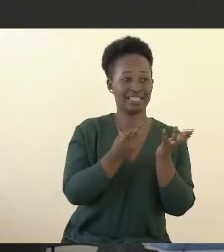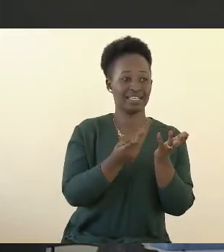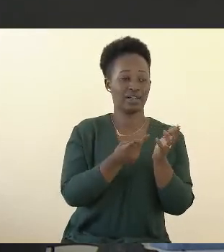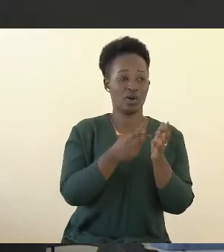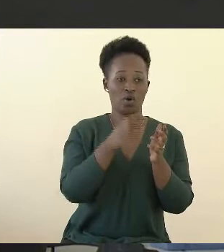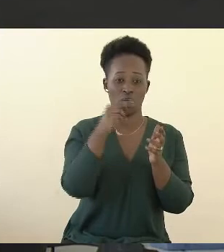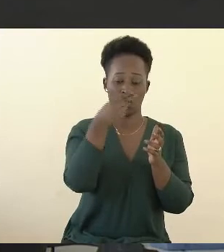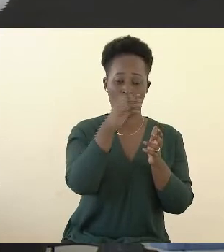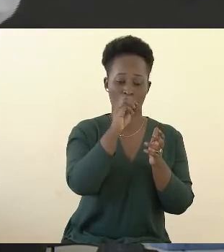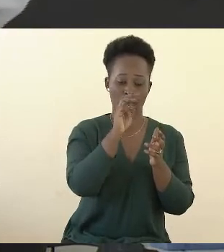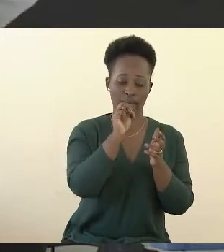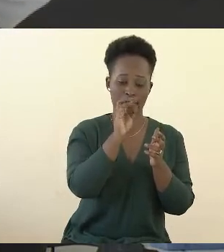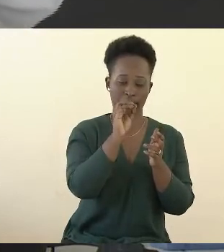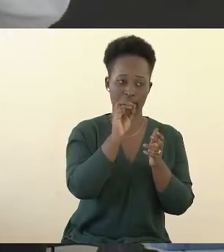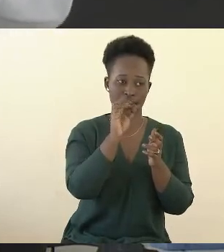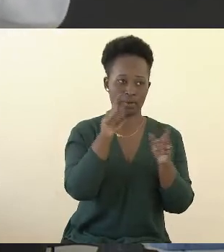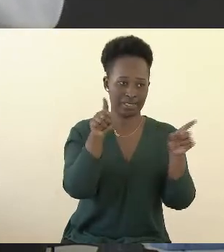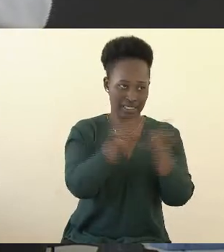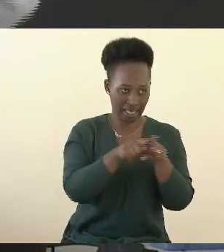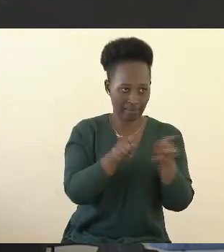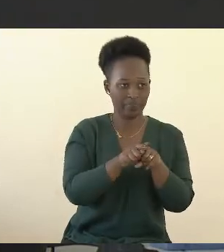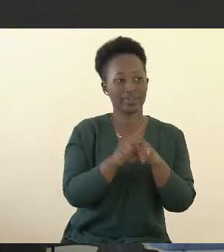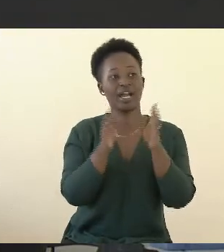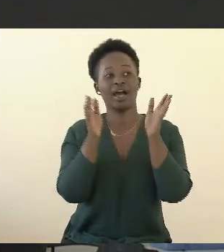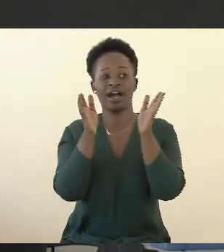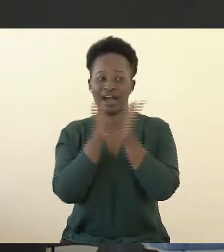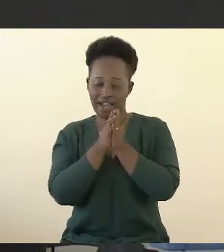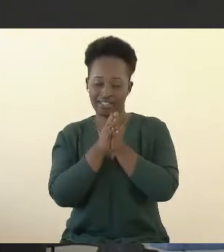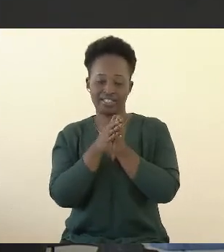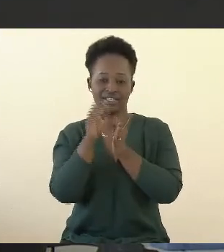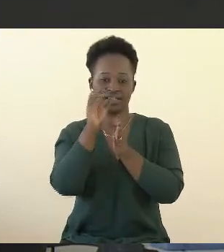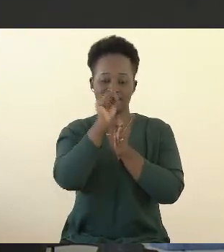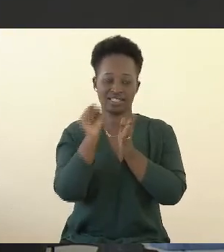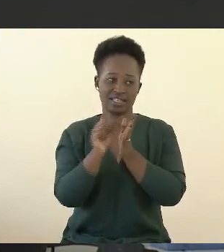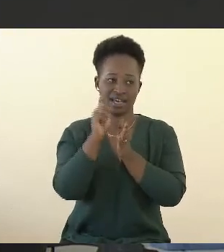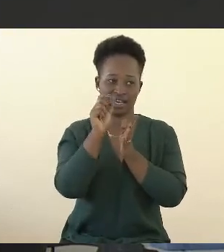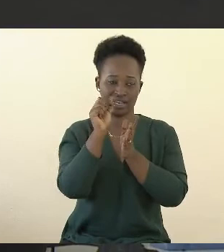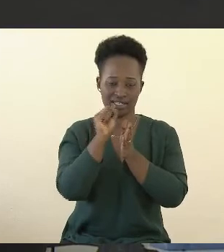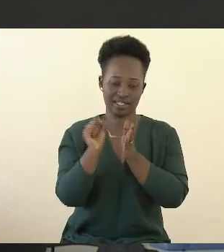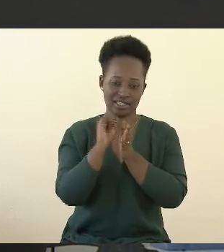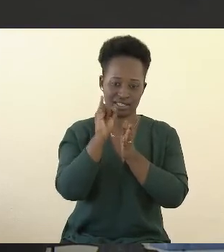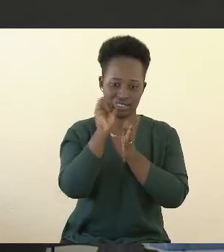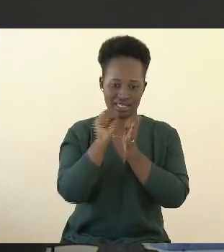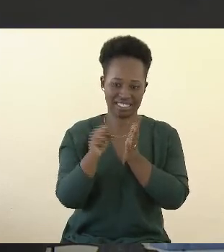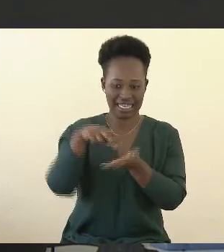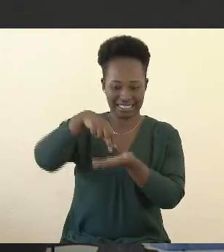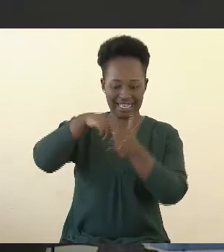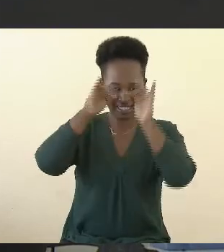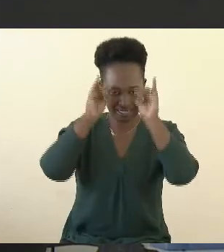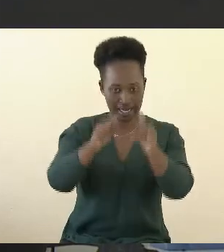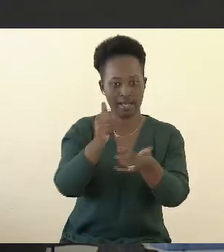makes our body temperature to remain constant, regardless of external factors. You may find outside is